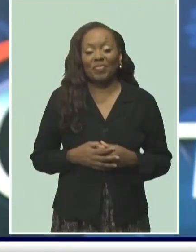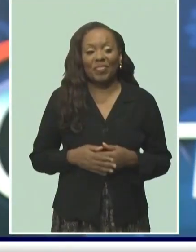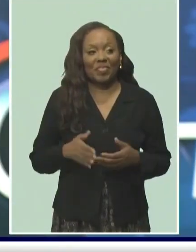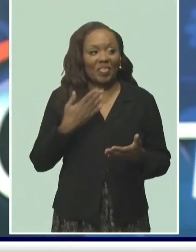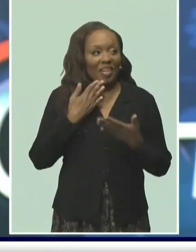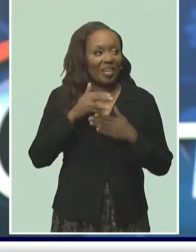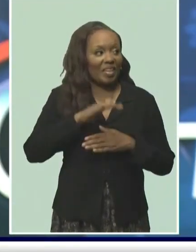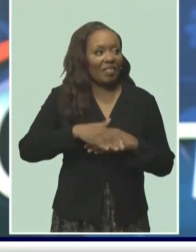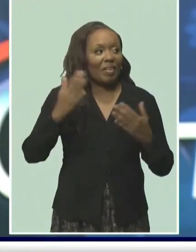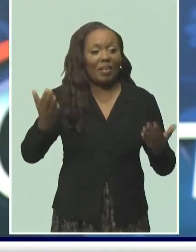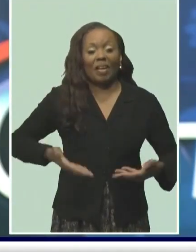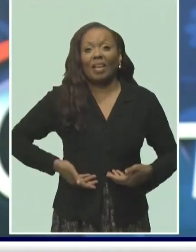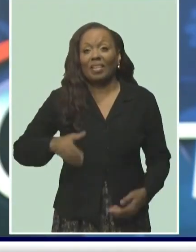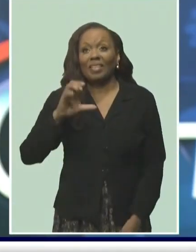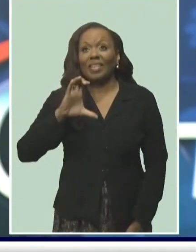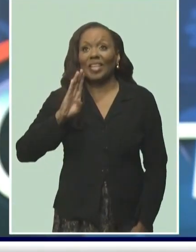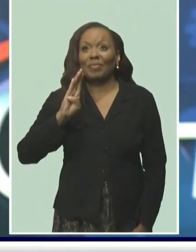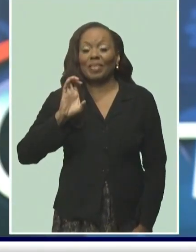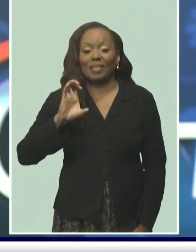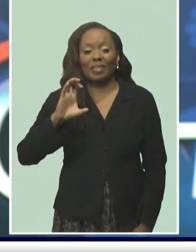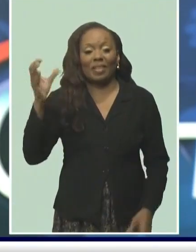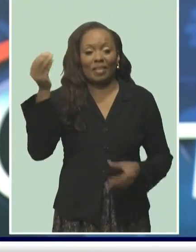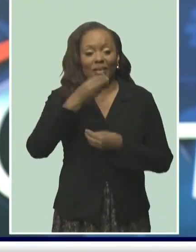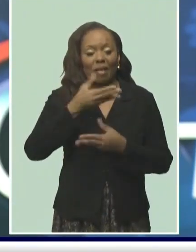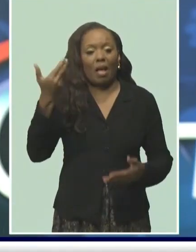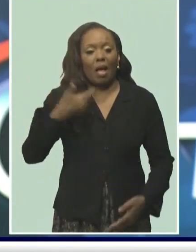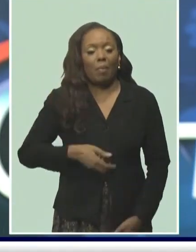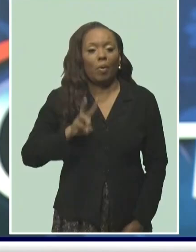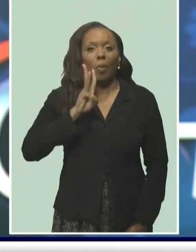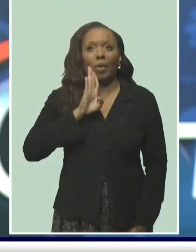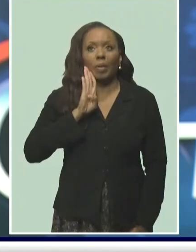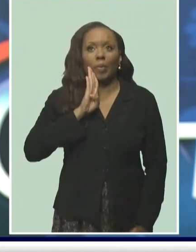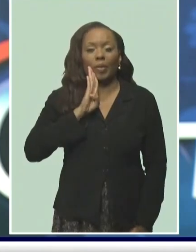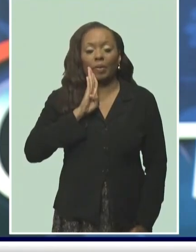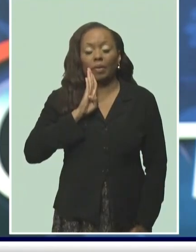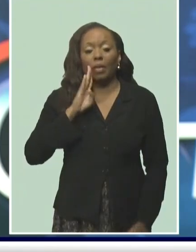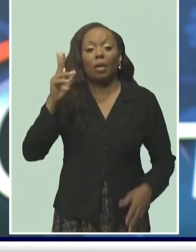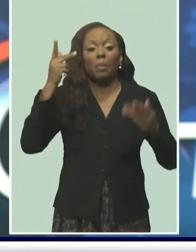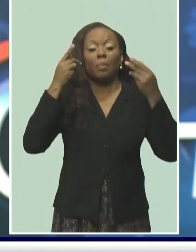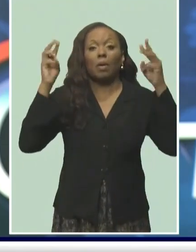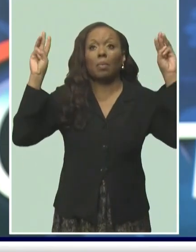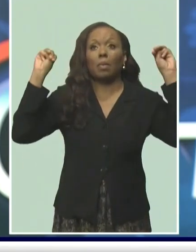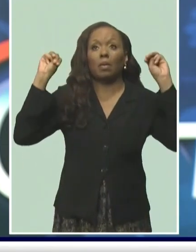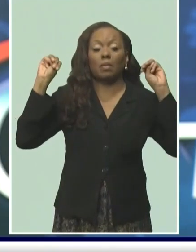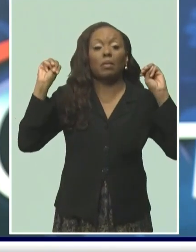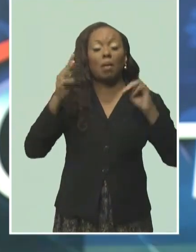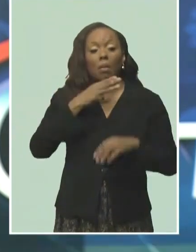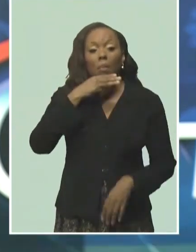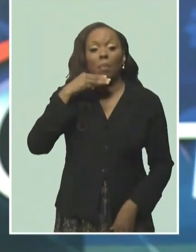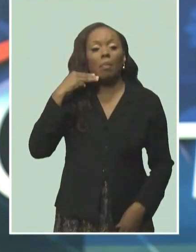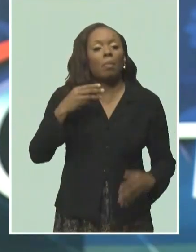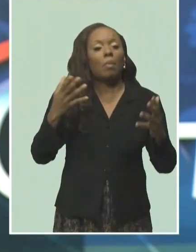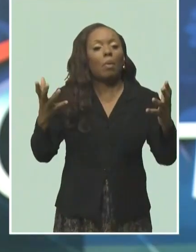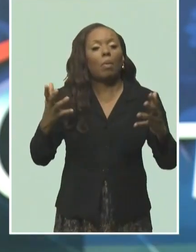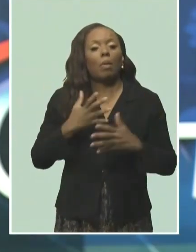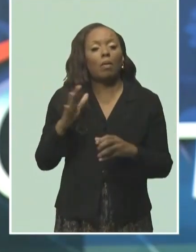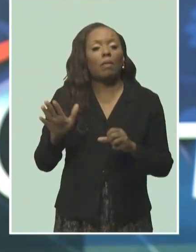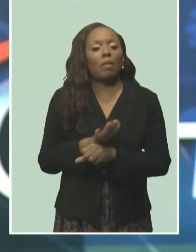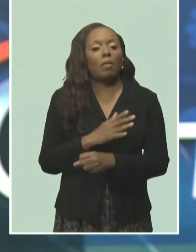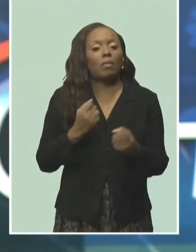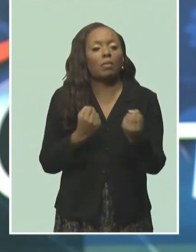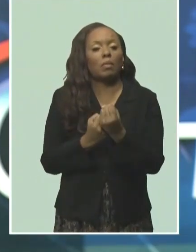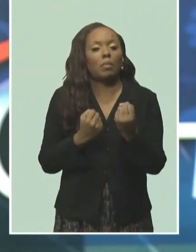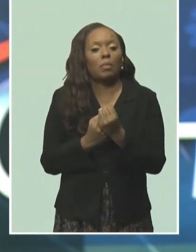Good evening and welcome to the CBC NewsNight. I'm Wendy Burke. Prime Minister Mia Amor-Motley is calling for nationwide support for